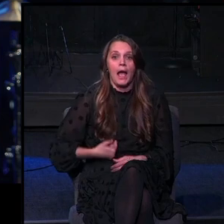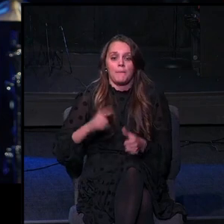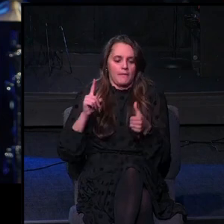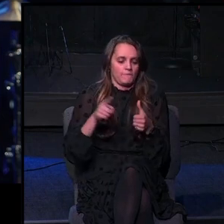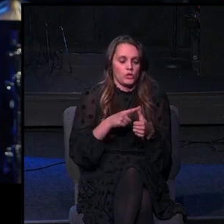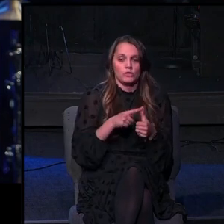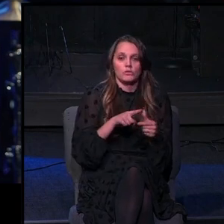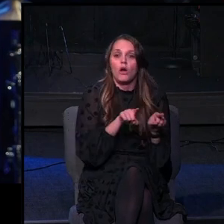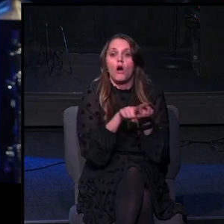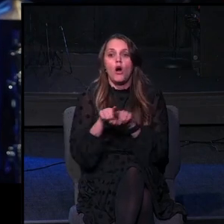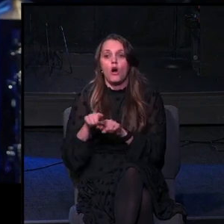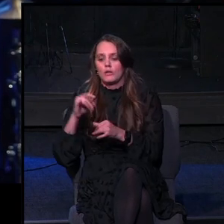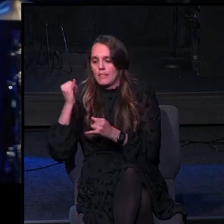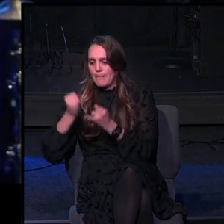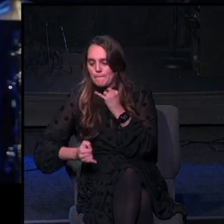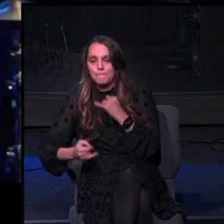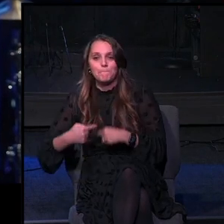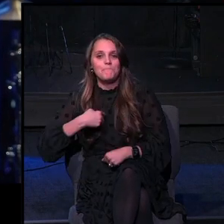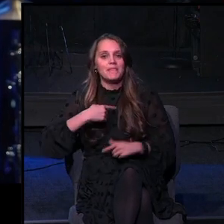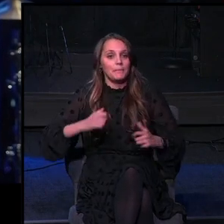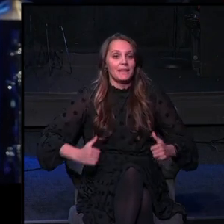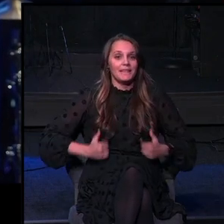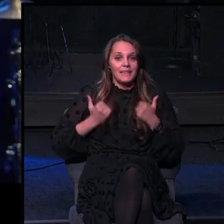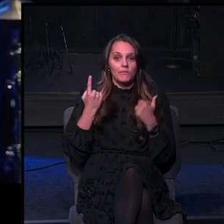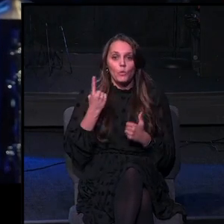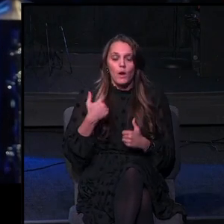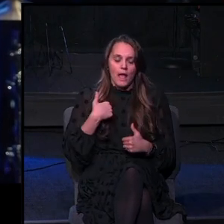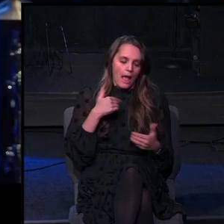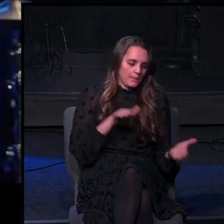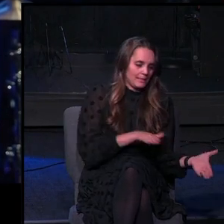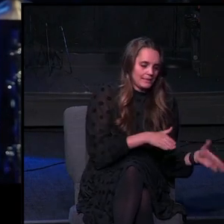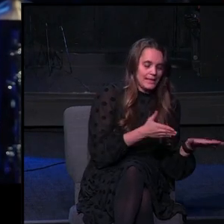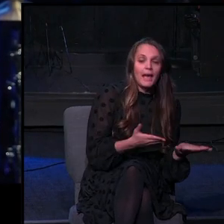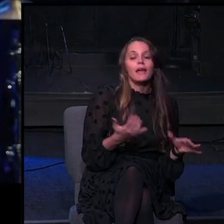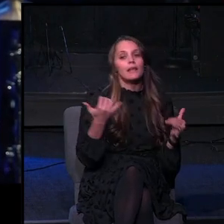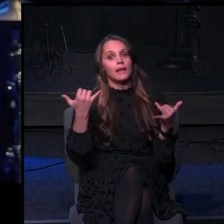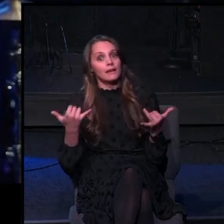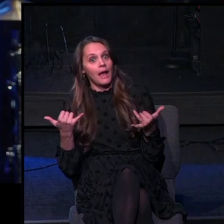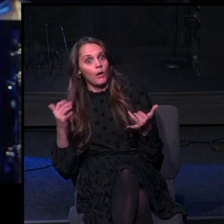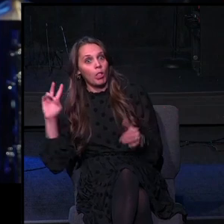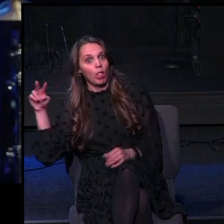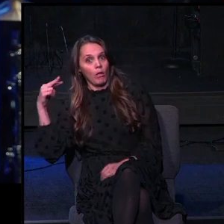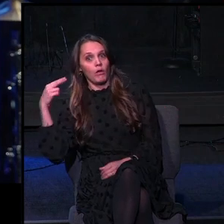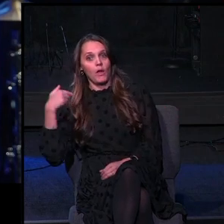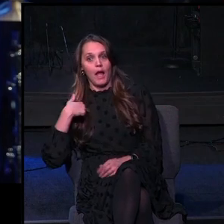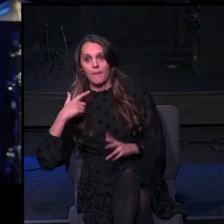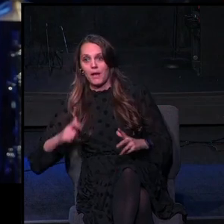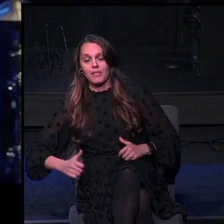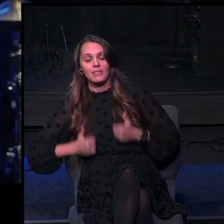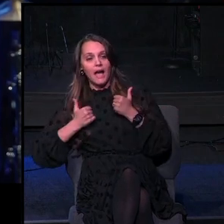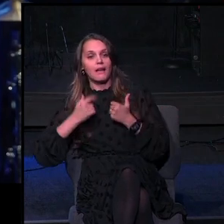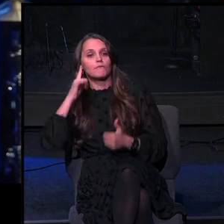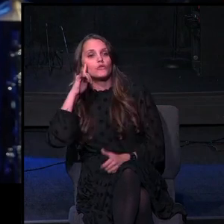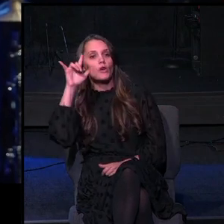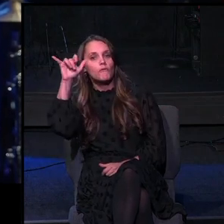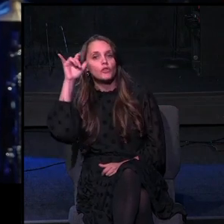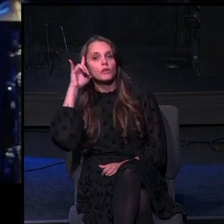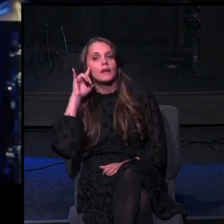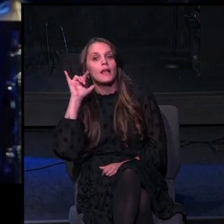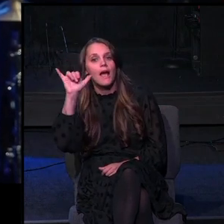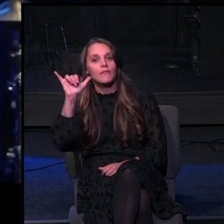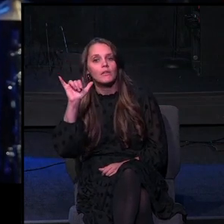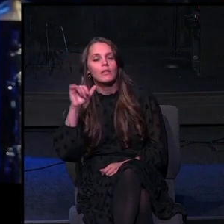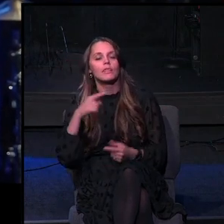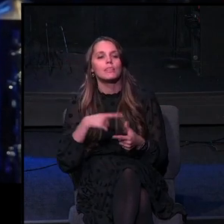the last. I am the living one. I was dead, and now look, I am alive forever and ever. And then he says